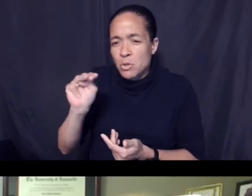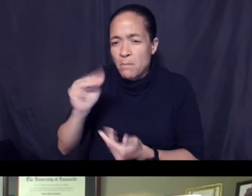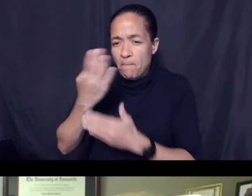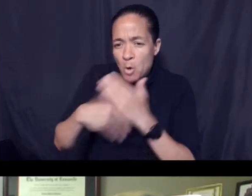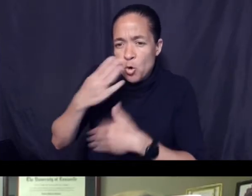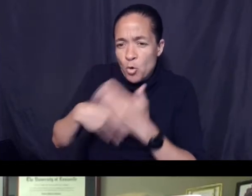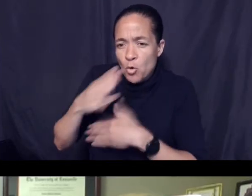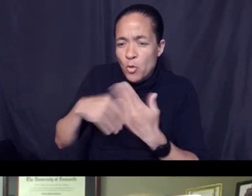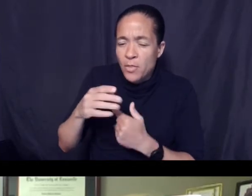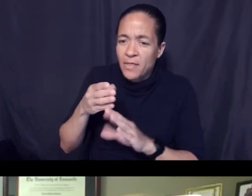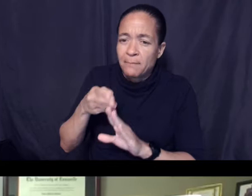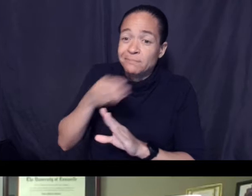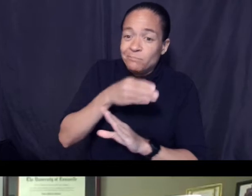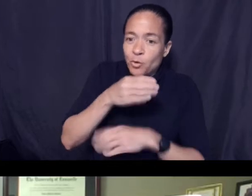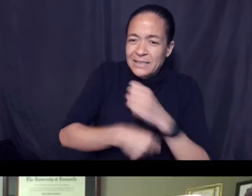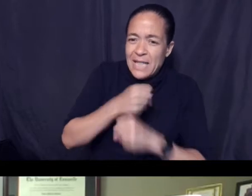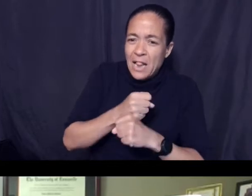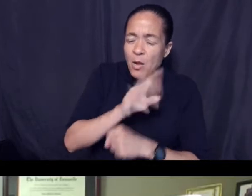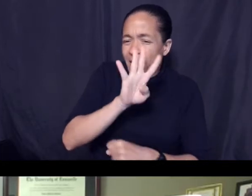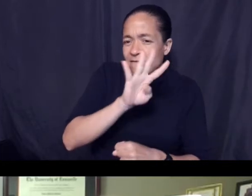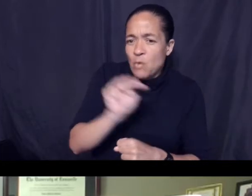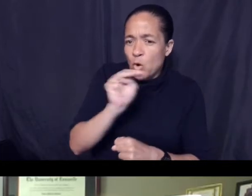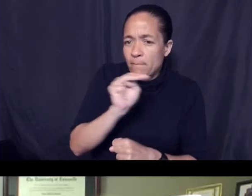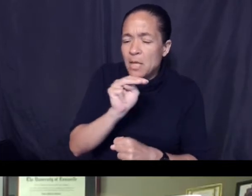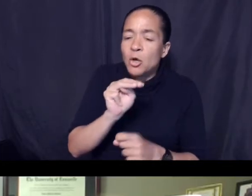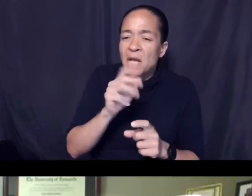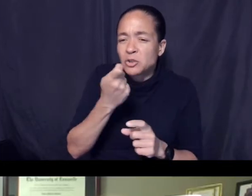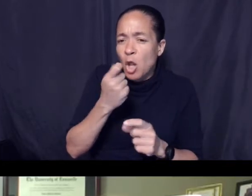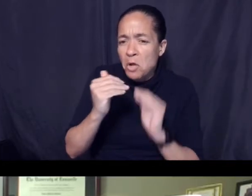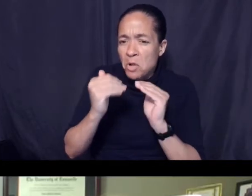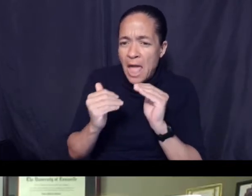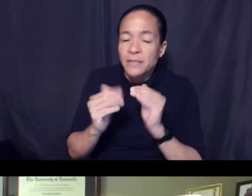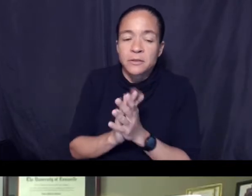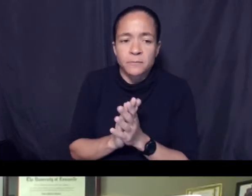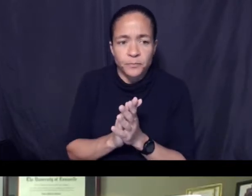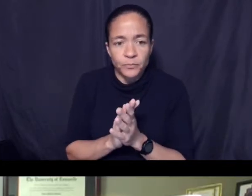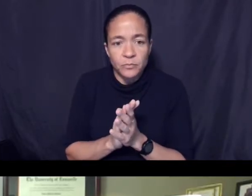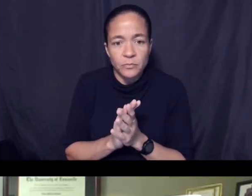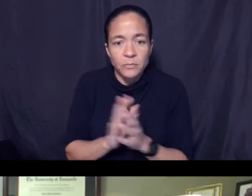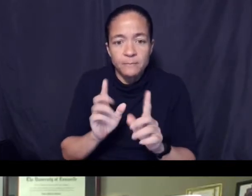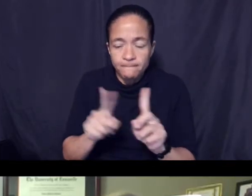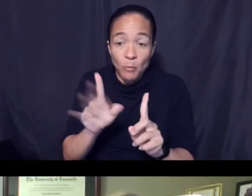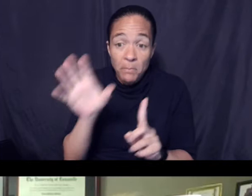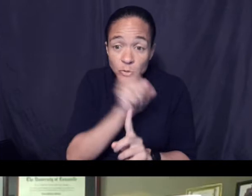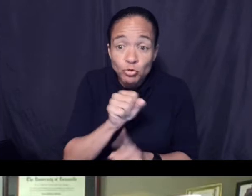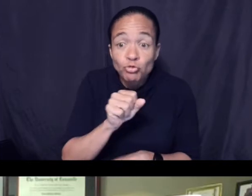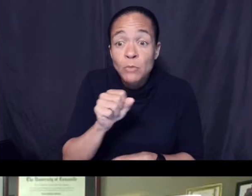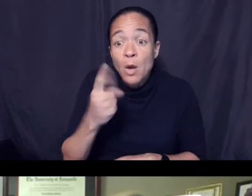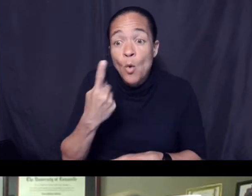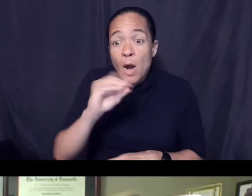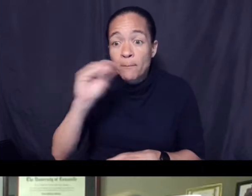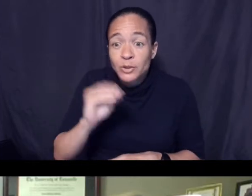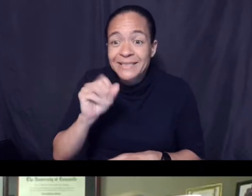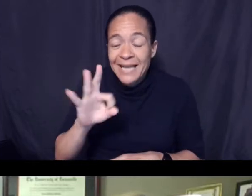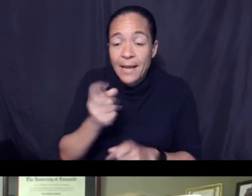was approximately 4 million. But if you assume that congenital CMV infection represents roughly